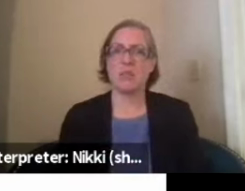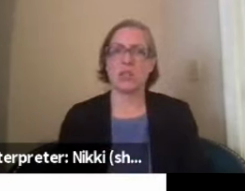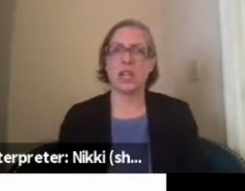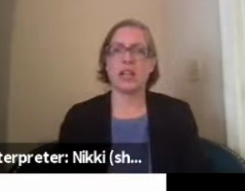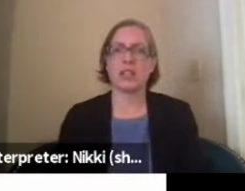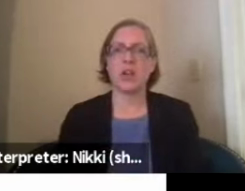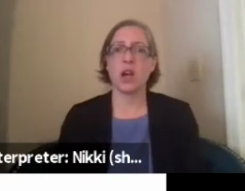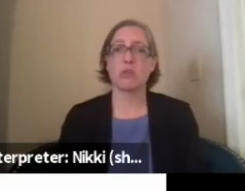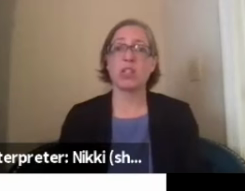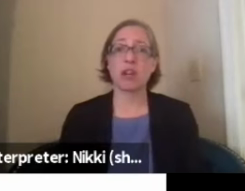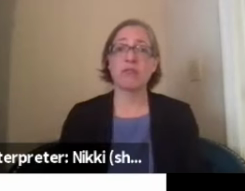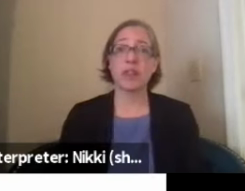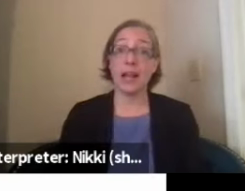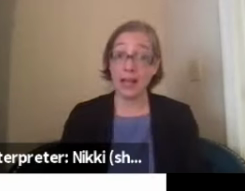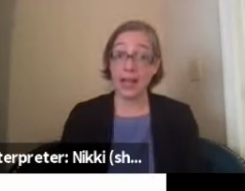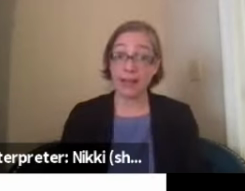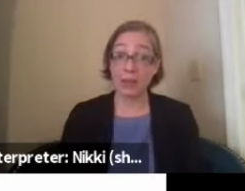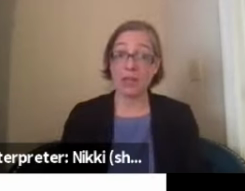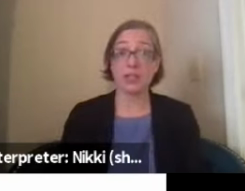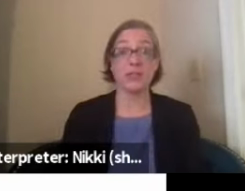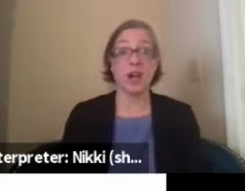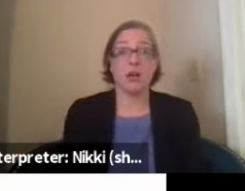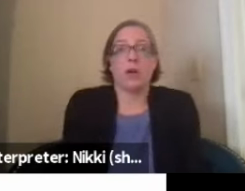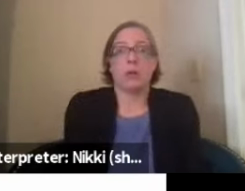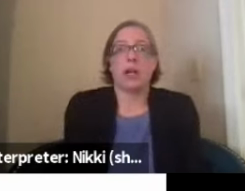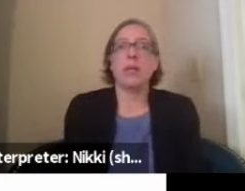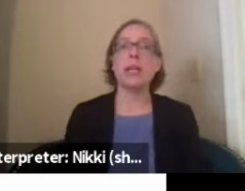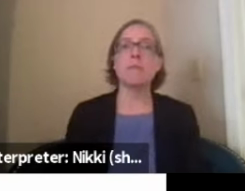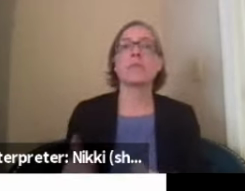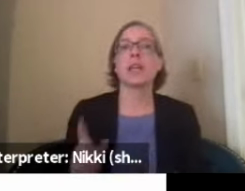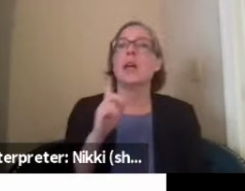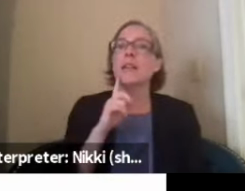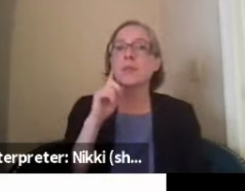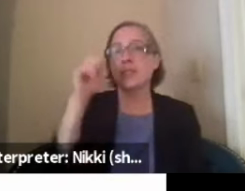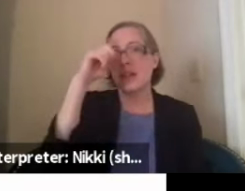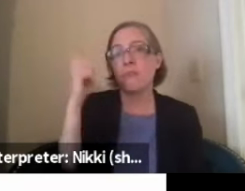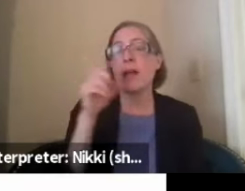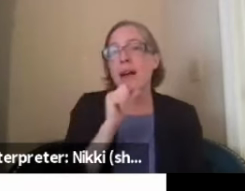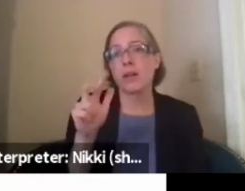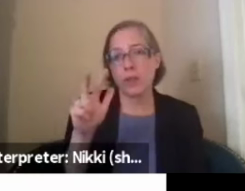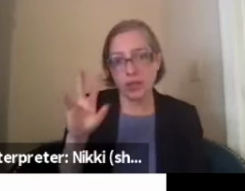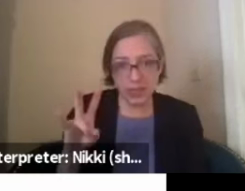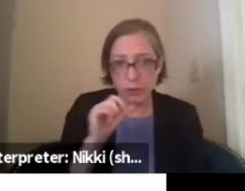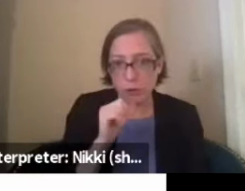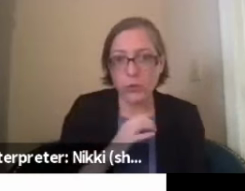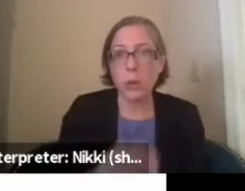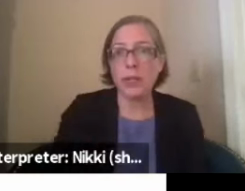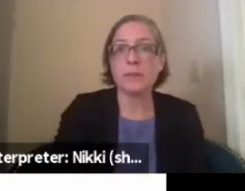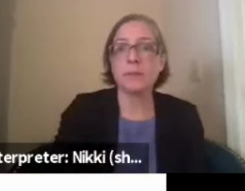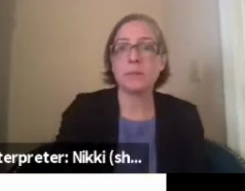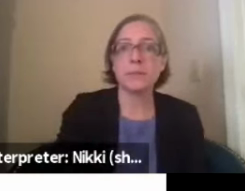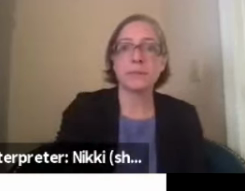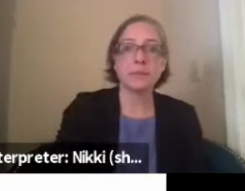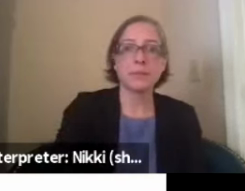class anymore today. So, I'm really grateful that I had that, because if not, where would I be? This was a deaf Black 37-year-old